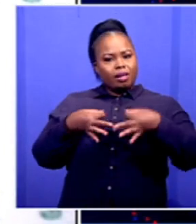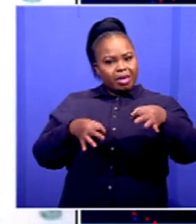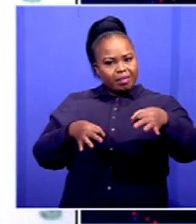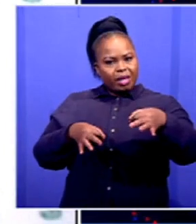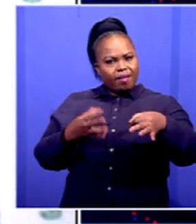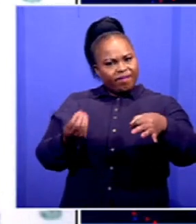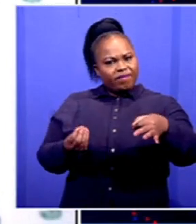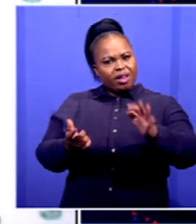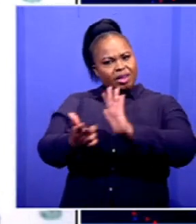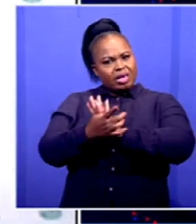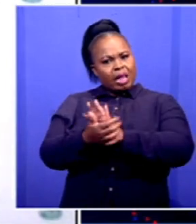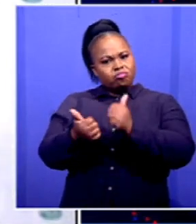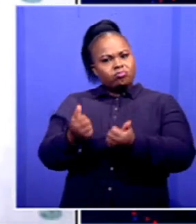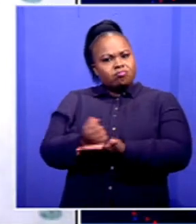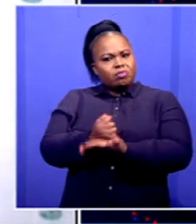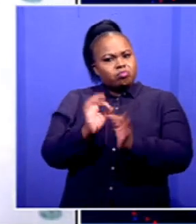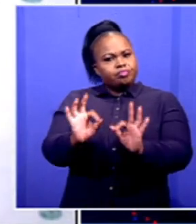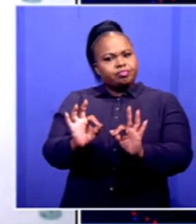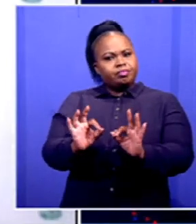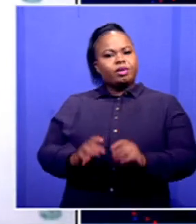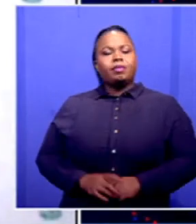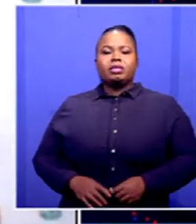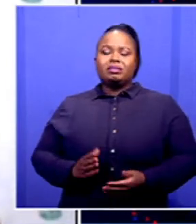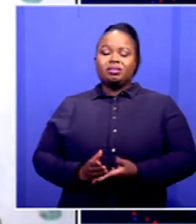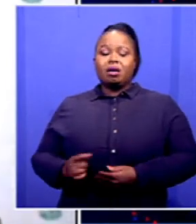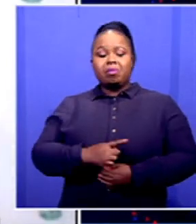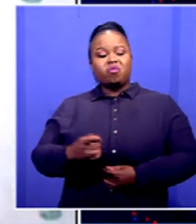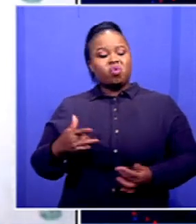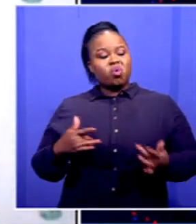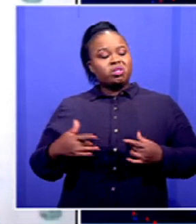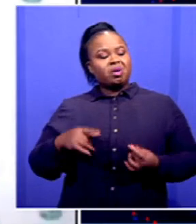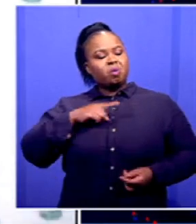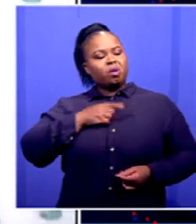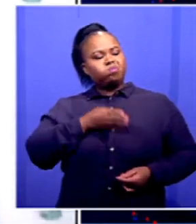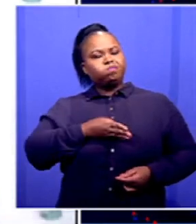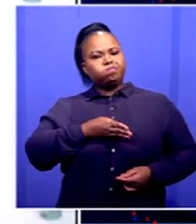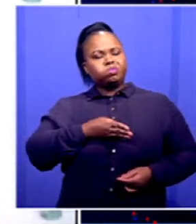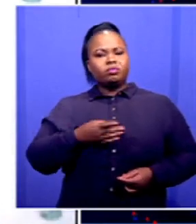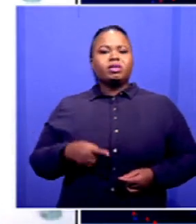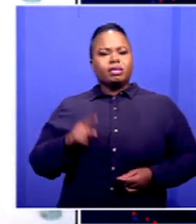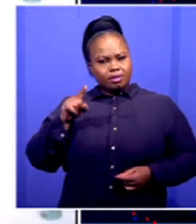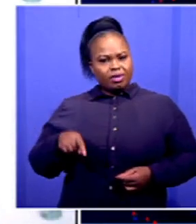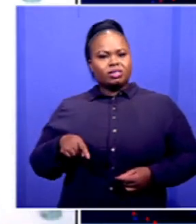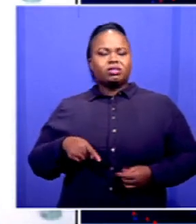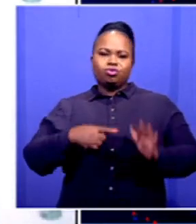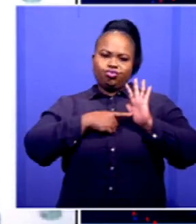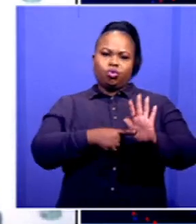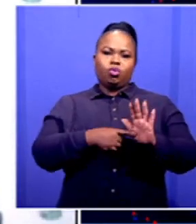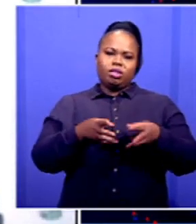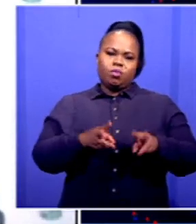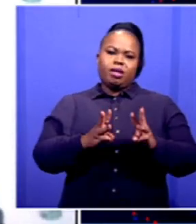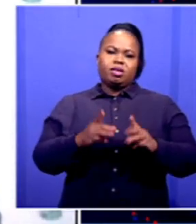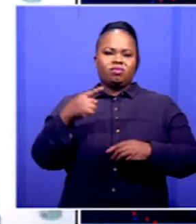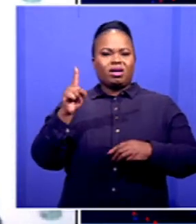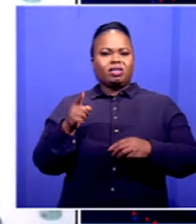here legally. Those who are concerned with their presence exercise their concerns legally, because